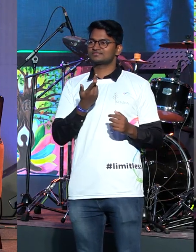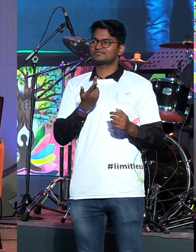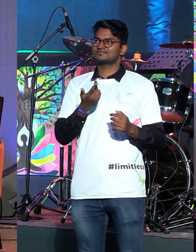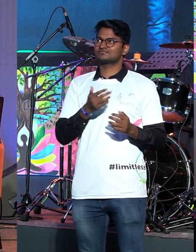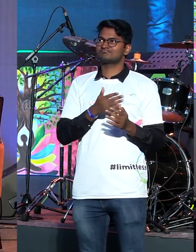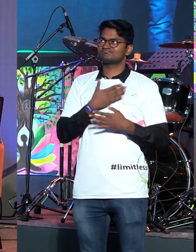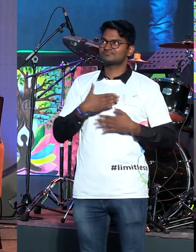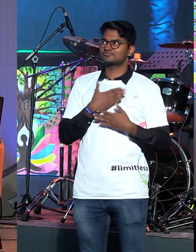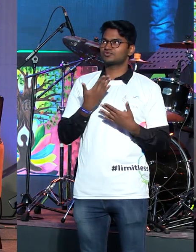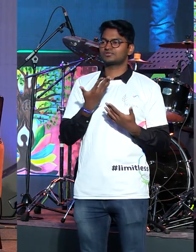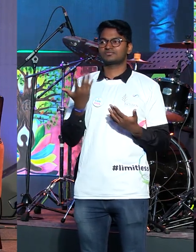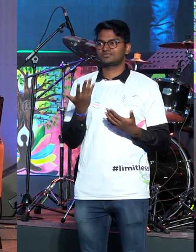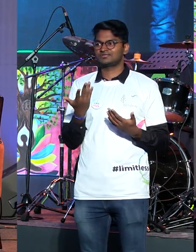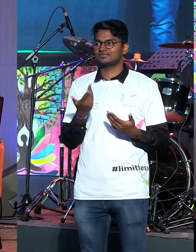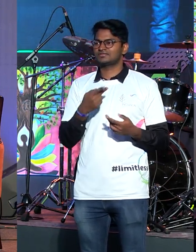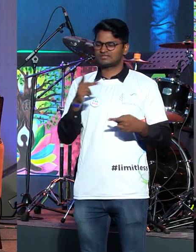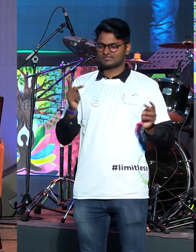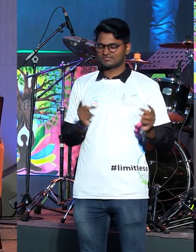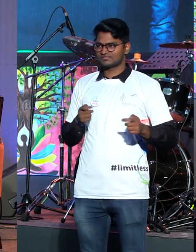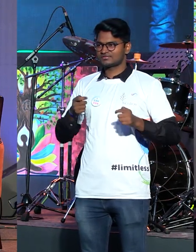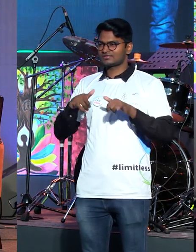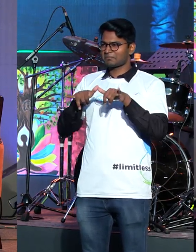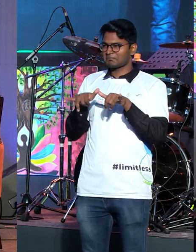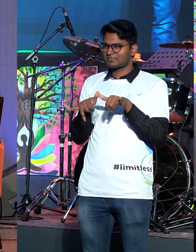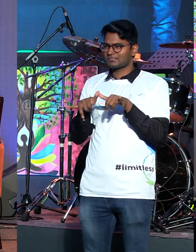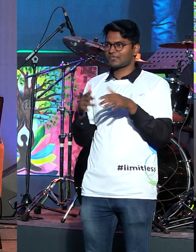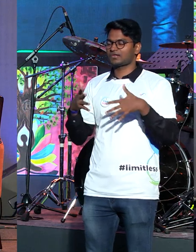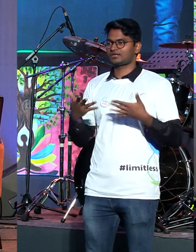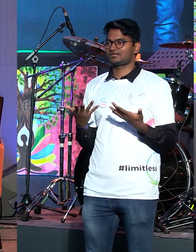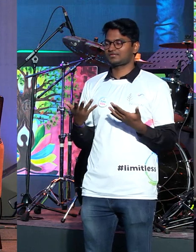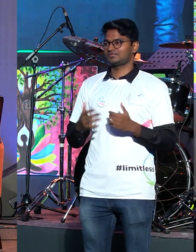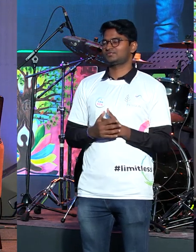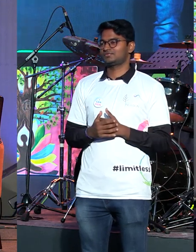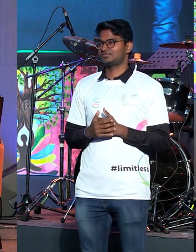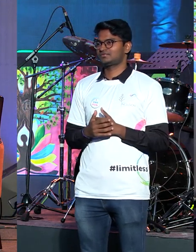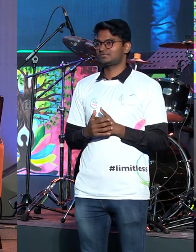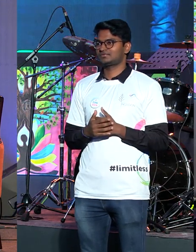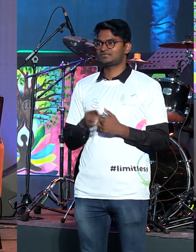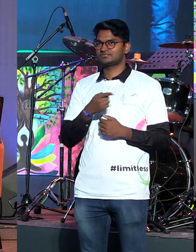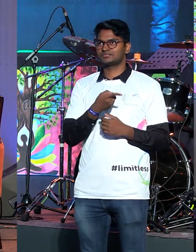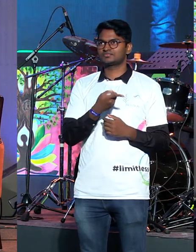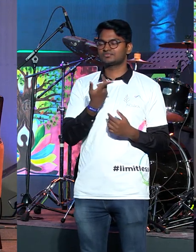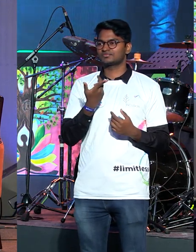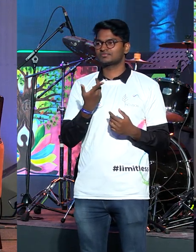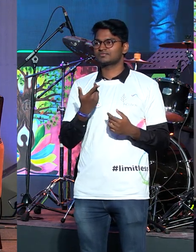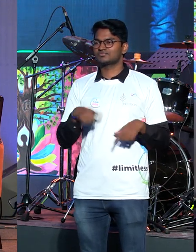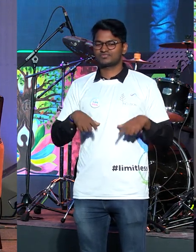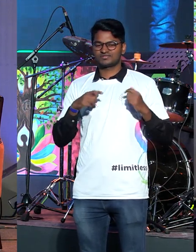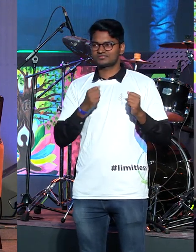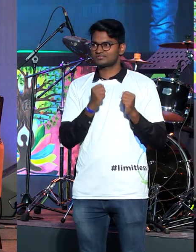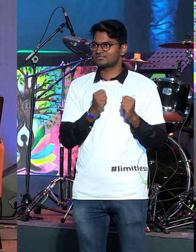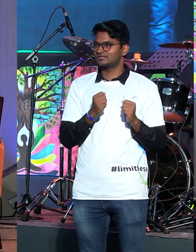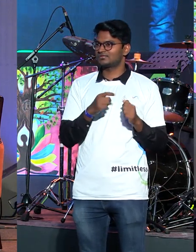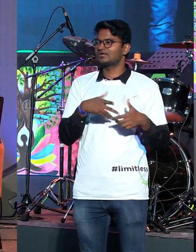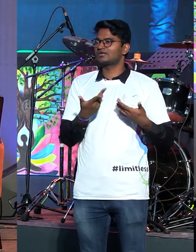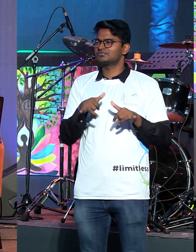many different things? I'm not even talking about your lovely kid and the other, you know, which is probably the more harder part of your life. But tell me,